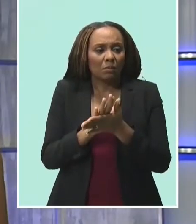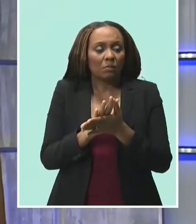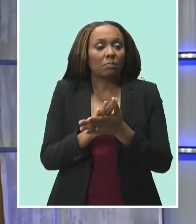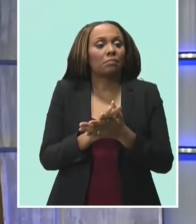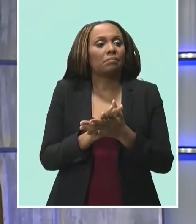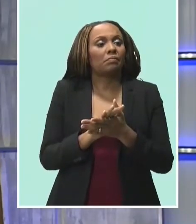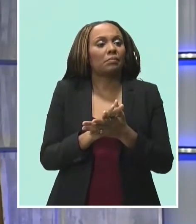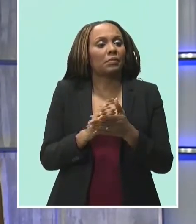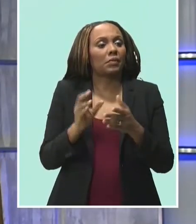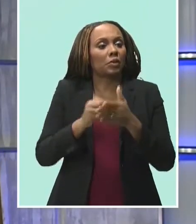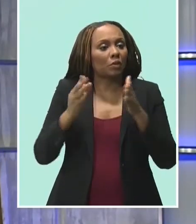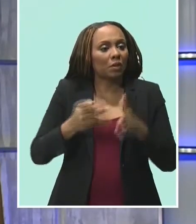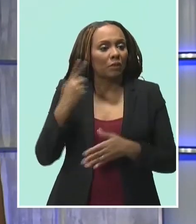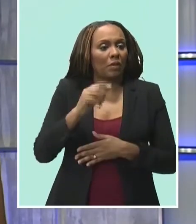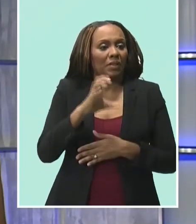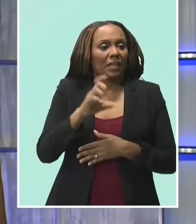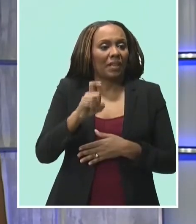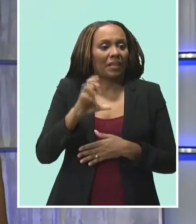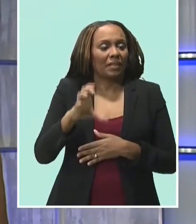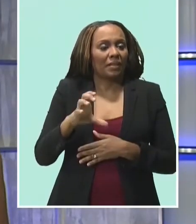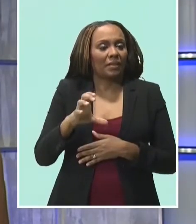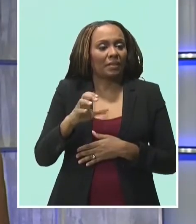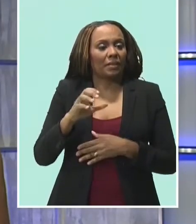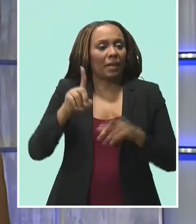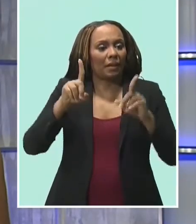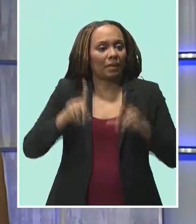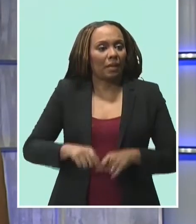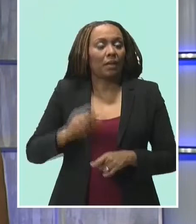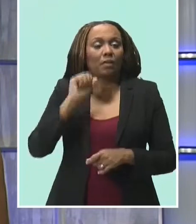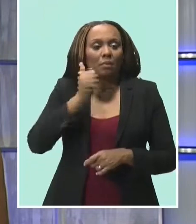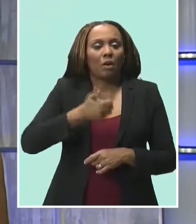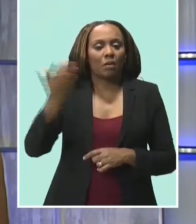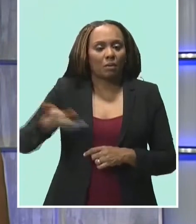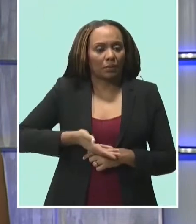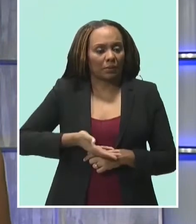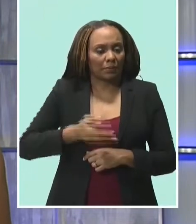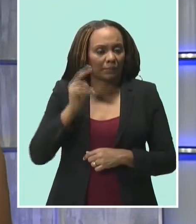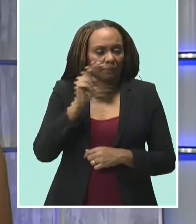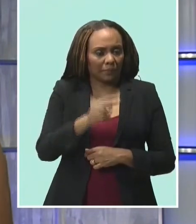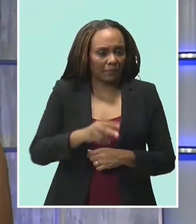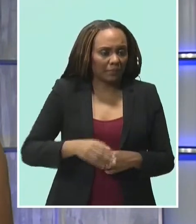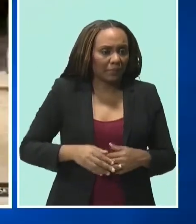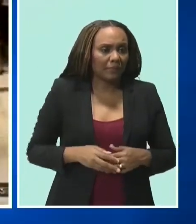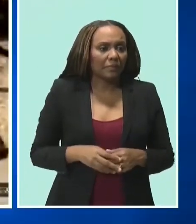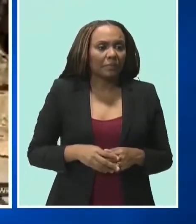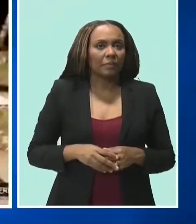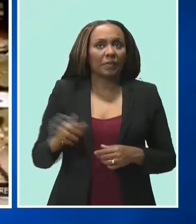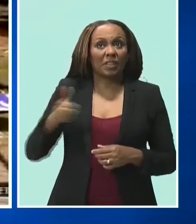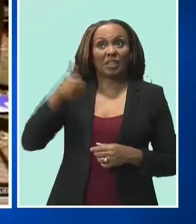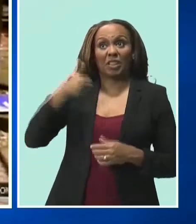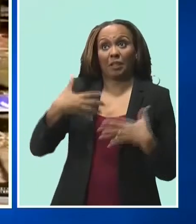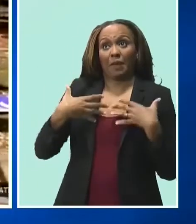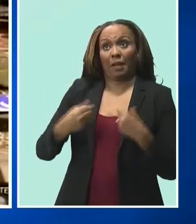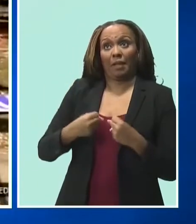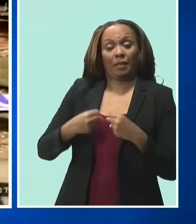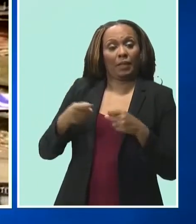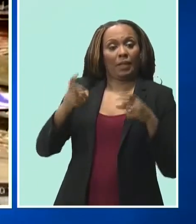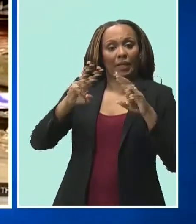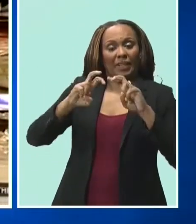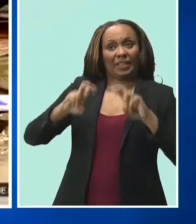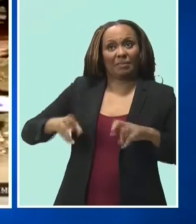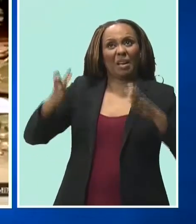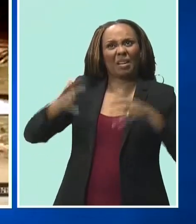CXC examinations tomorrow. We hear more in this ABS TV report. Chief Health Inspector Shaban Martin gives